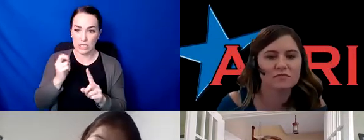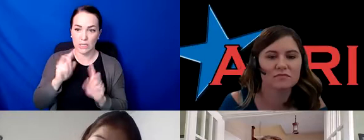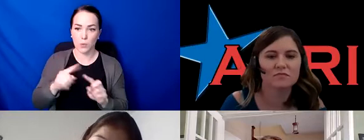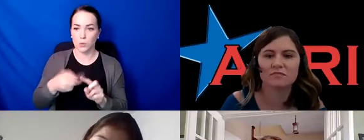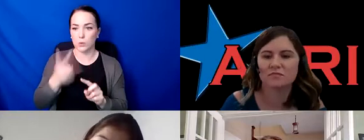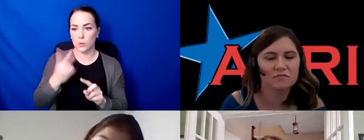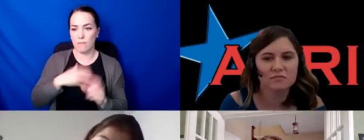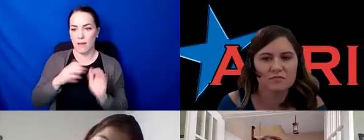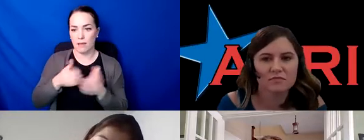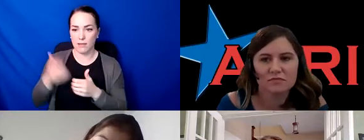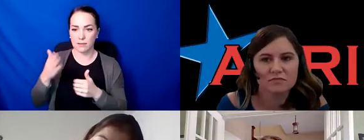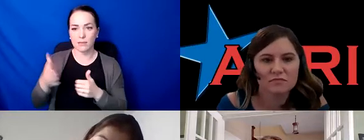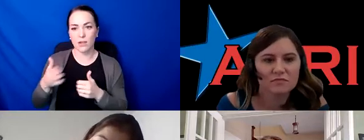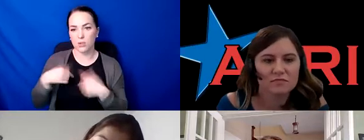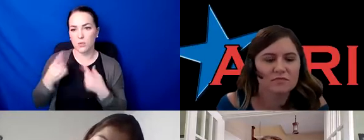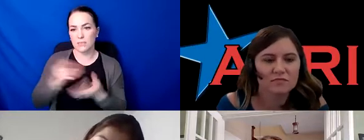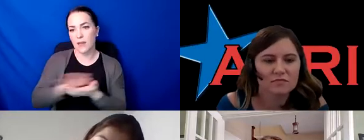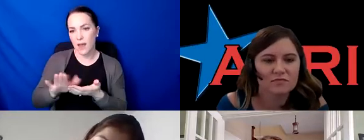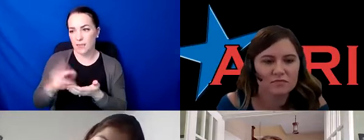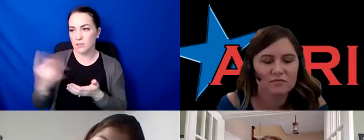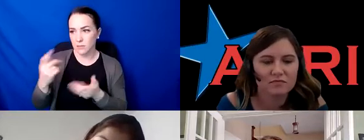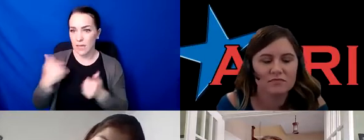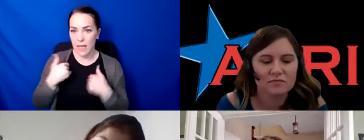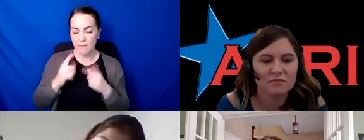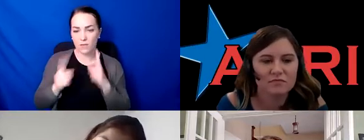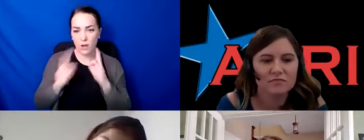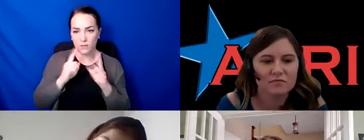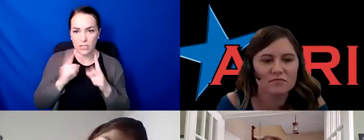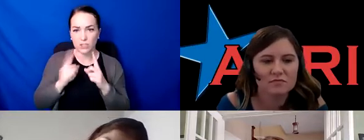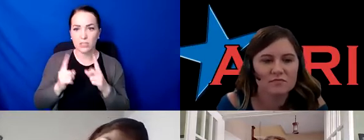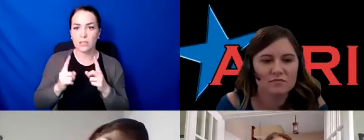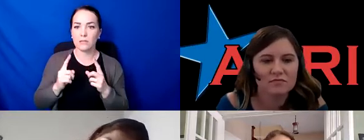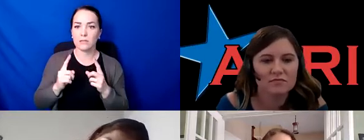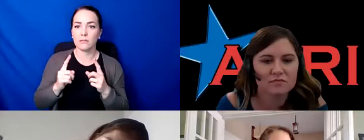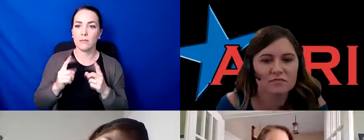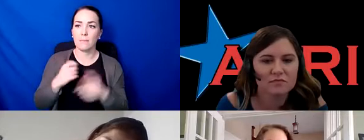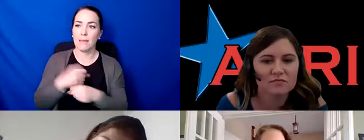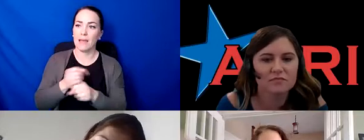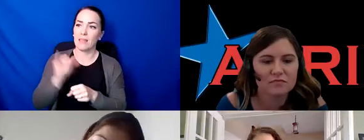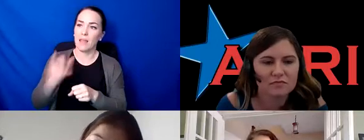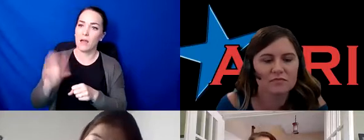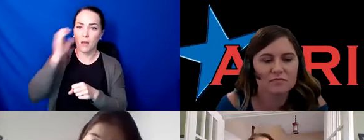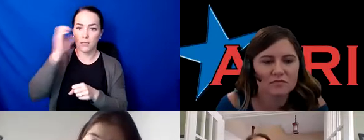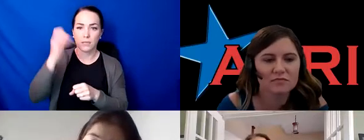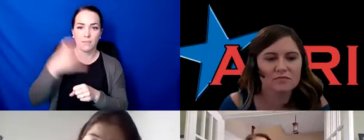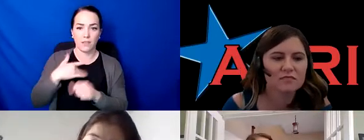so it's been really nice to have conversations that kind of normalize that with